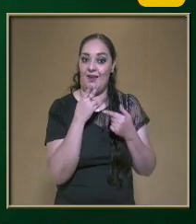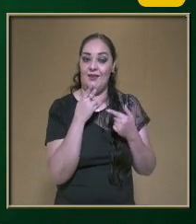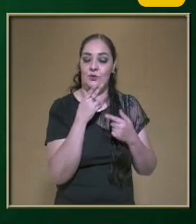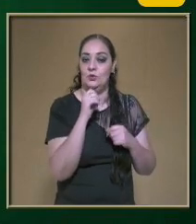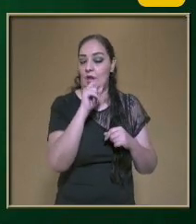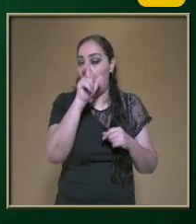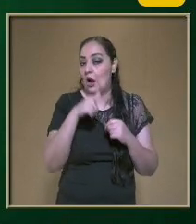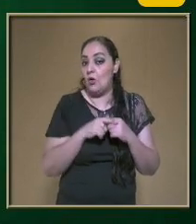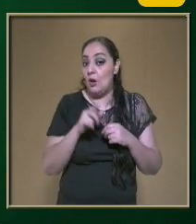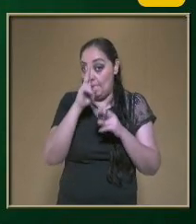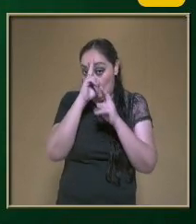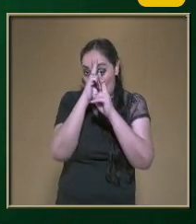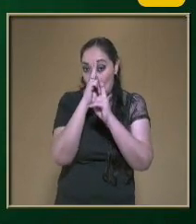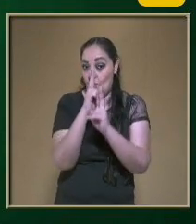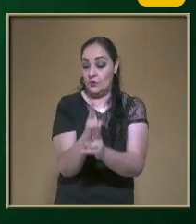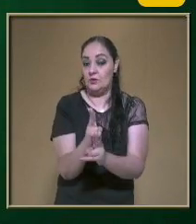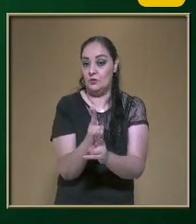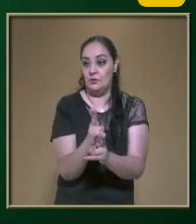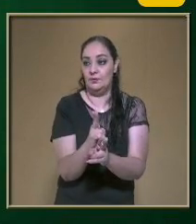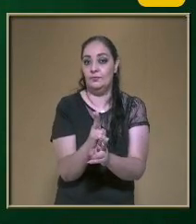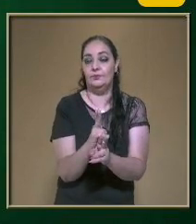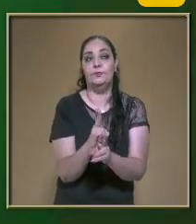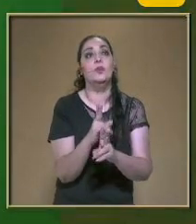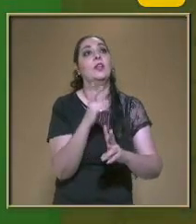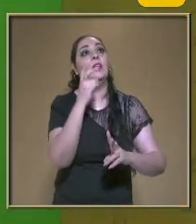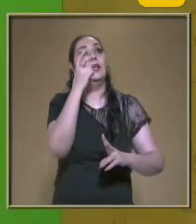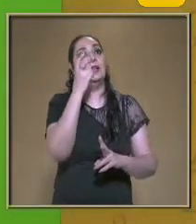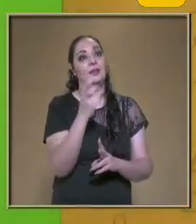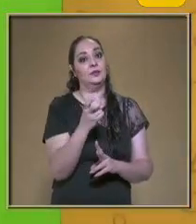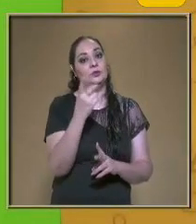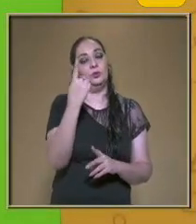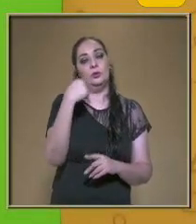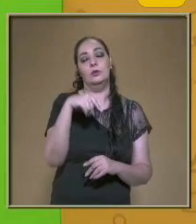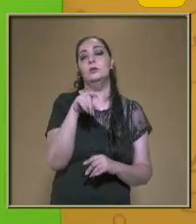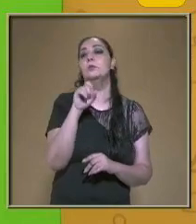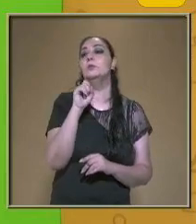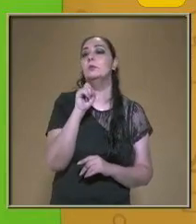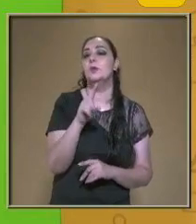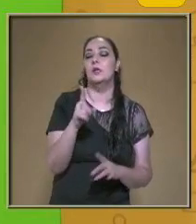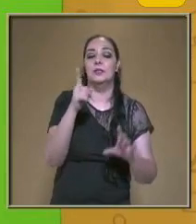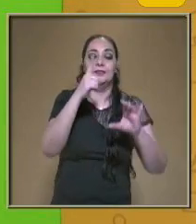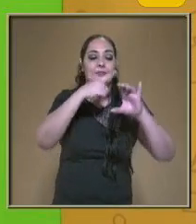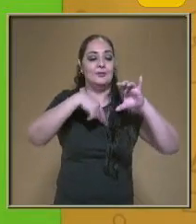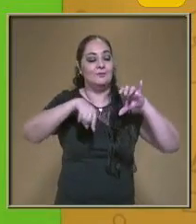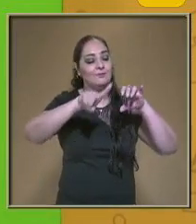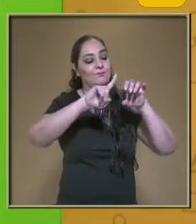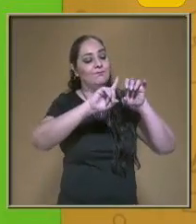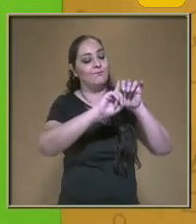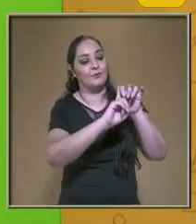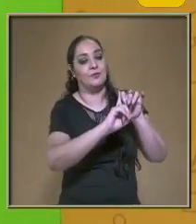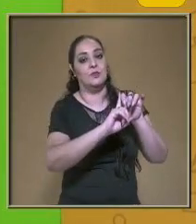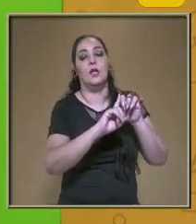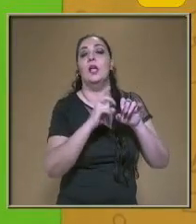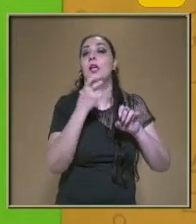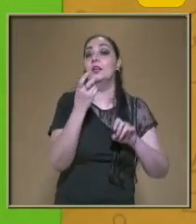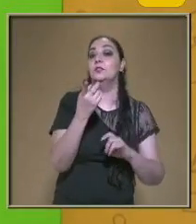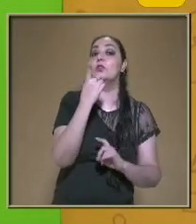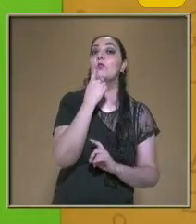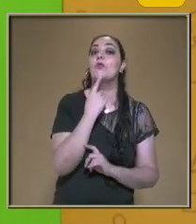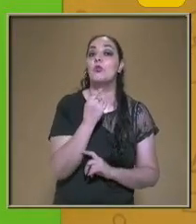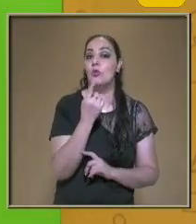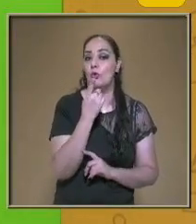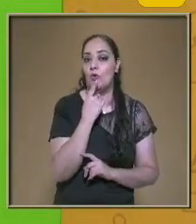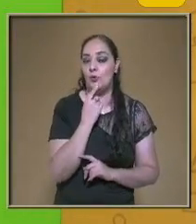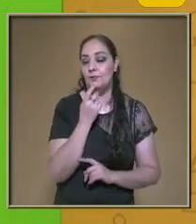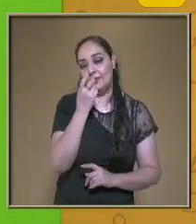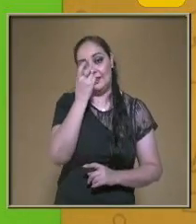is prohibition. So the category in all the world, a red circle that is canceling, it's gonna be red, okay? And